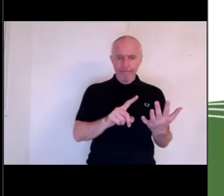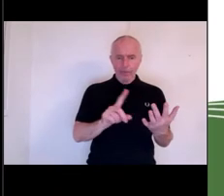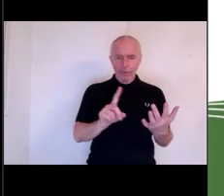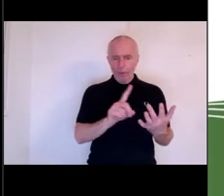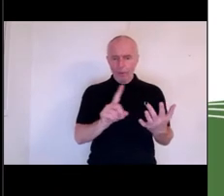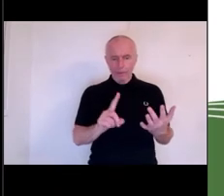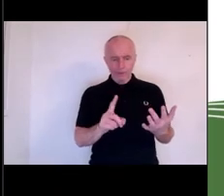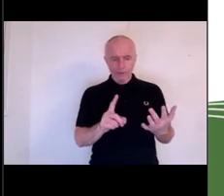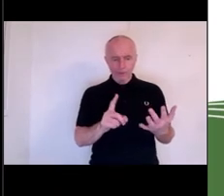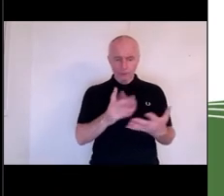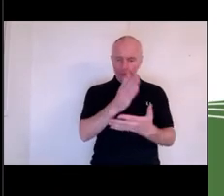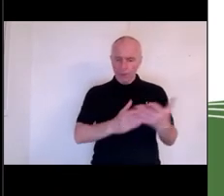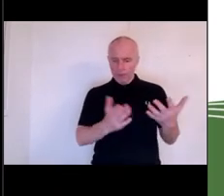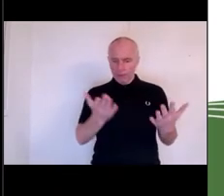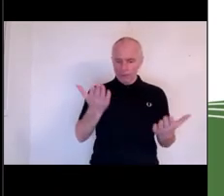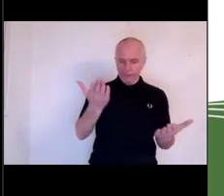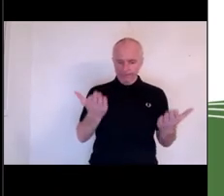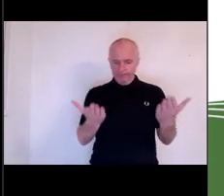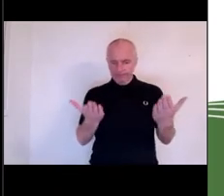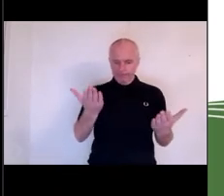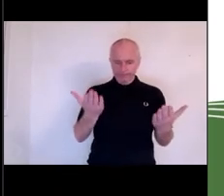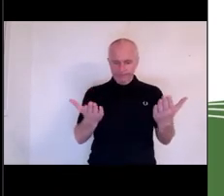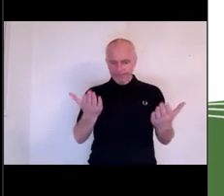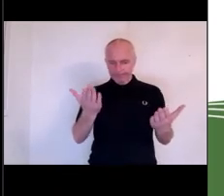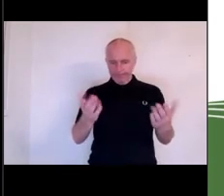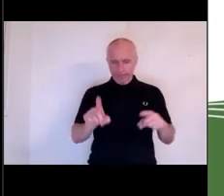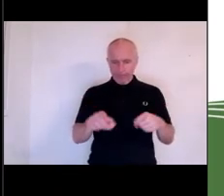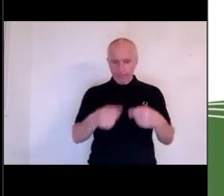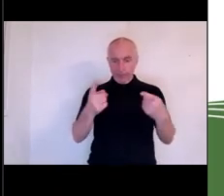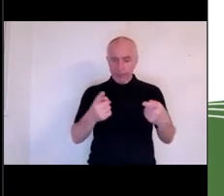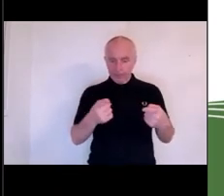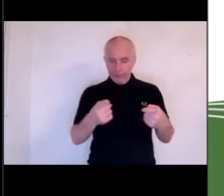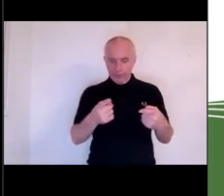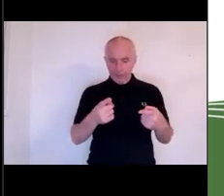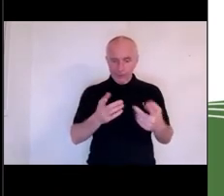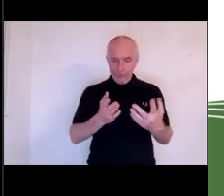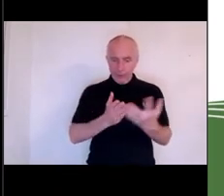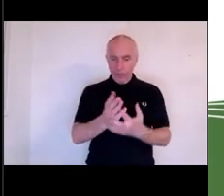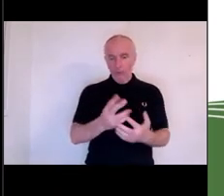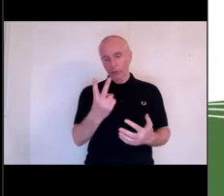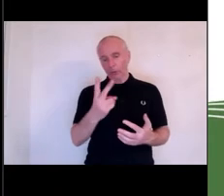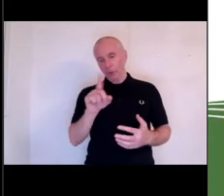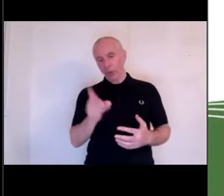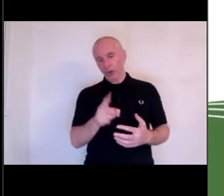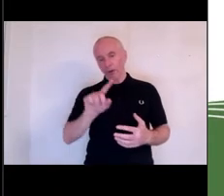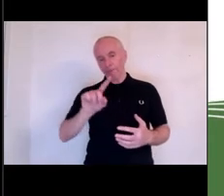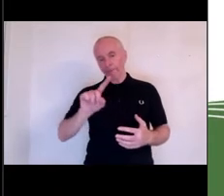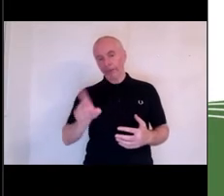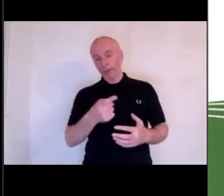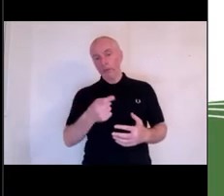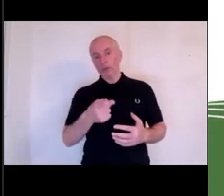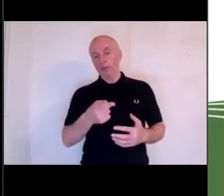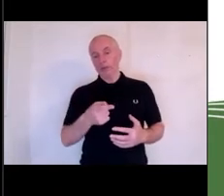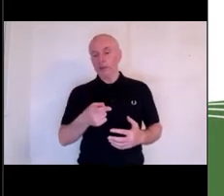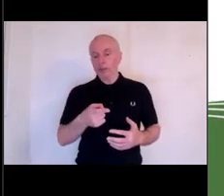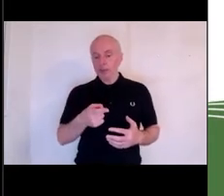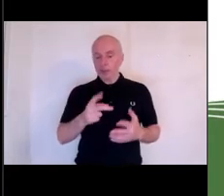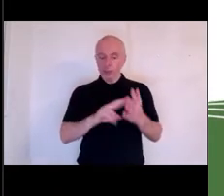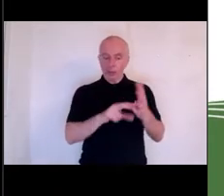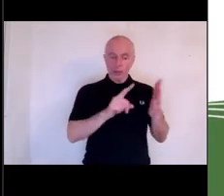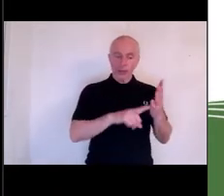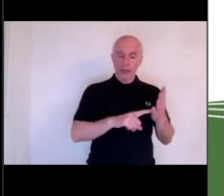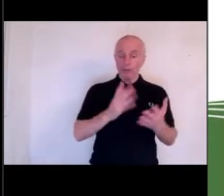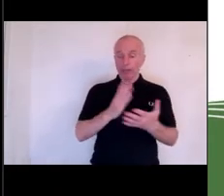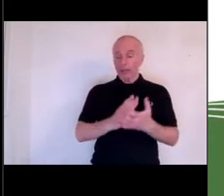equation across about 2500 nucleides or about 5000 different reaction probabilities.